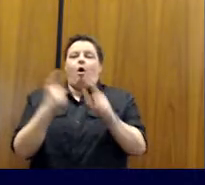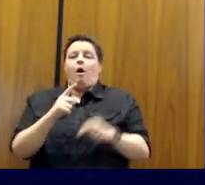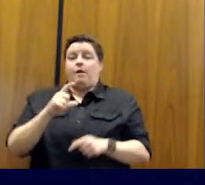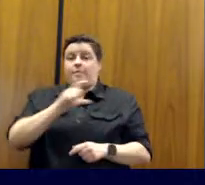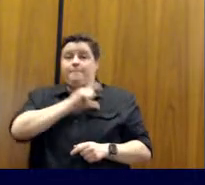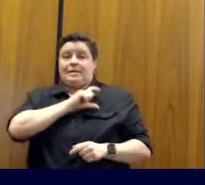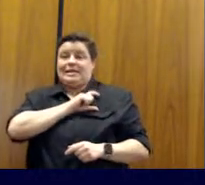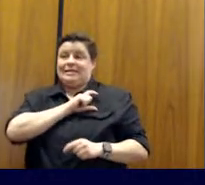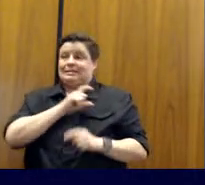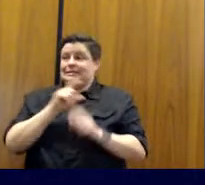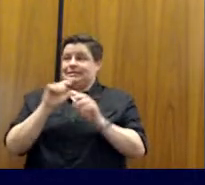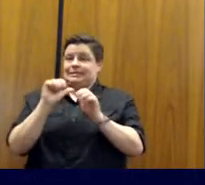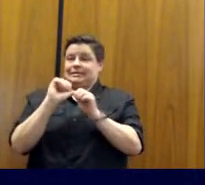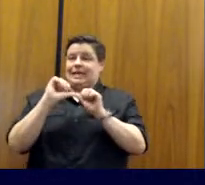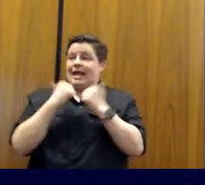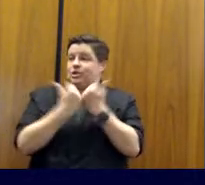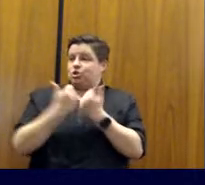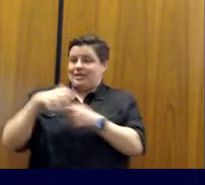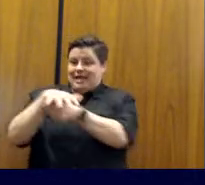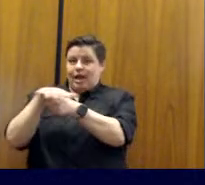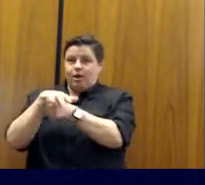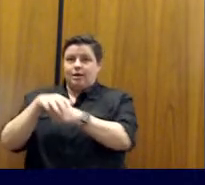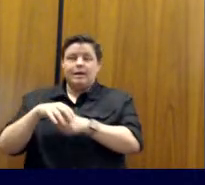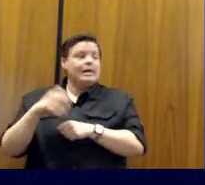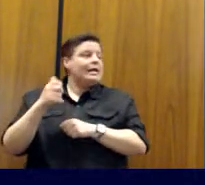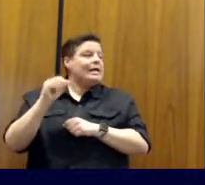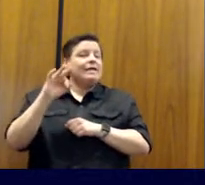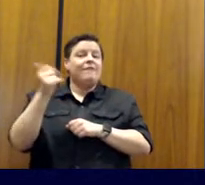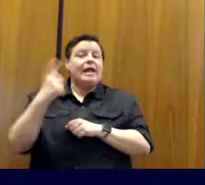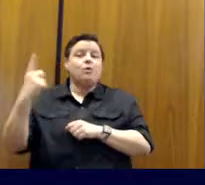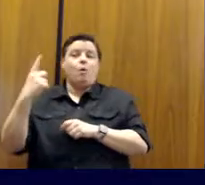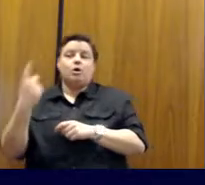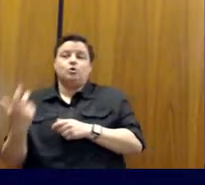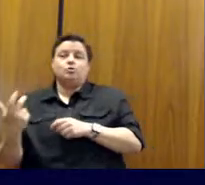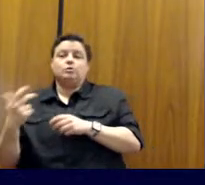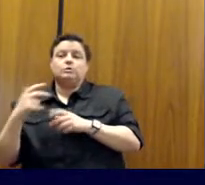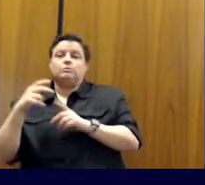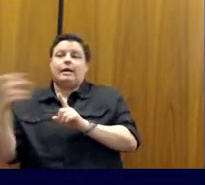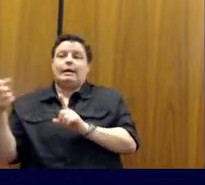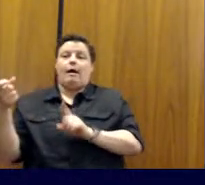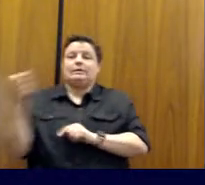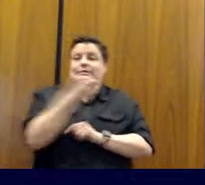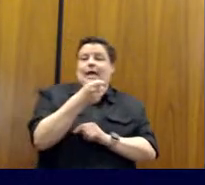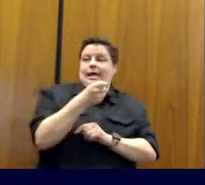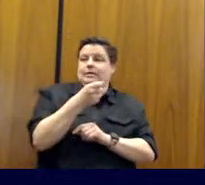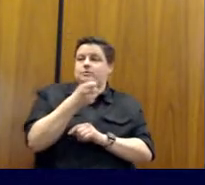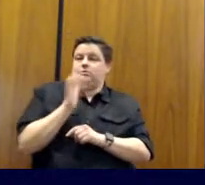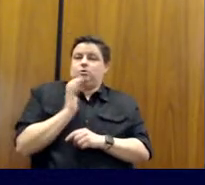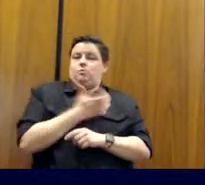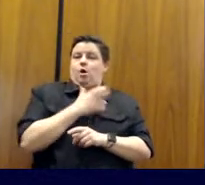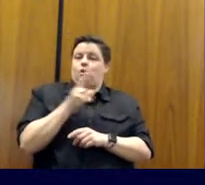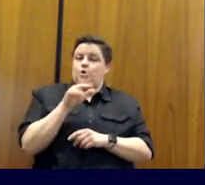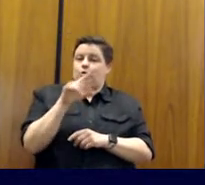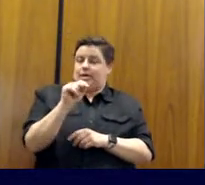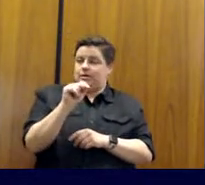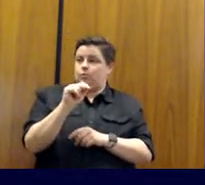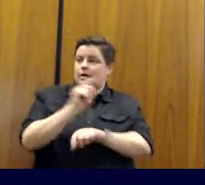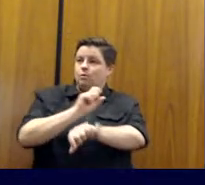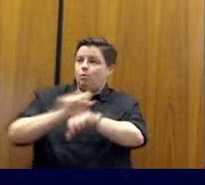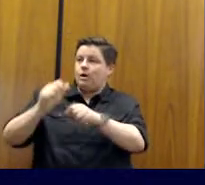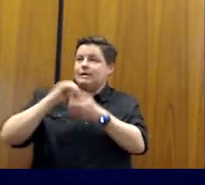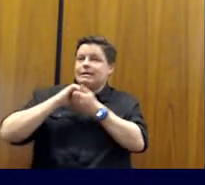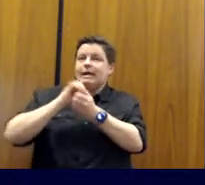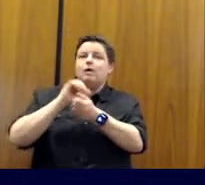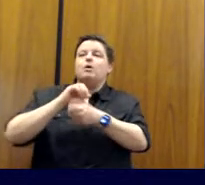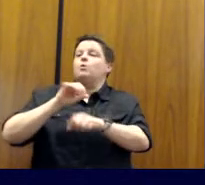in the area. They aren't anyone assigned to our unit, it's an internal unit, but we will work cases together, especially if it